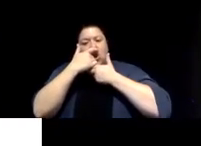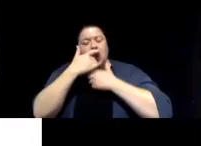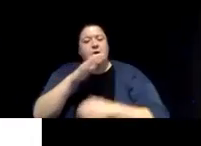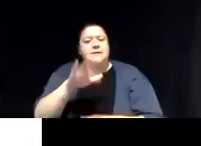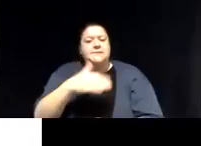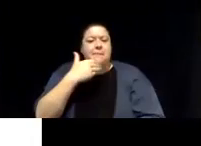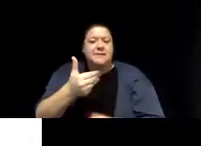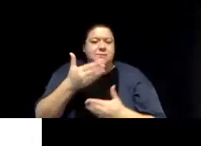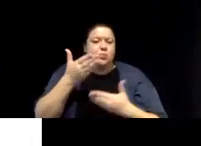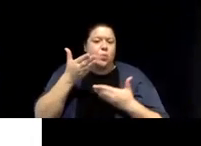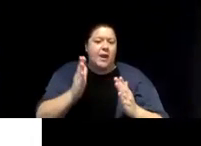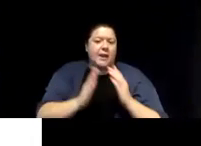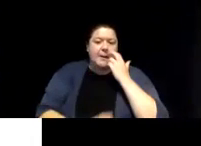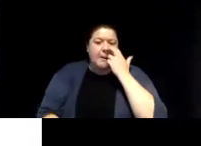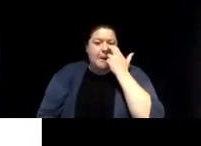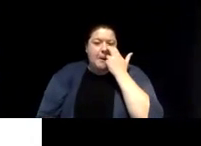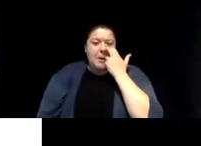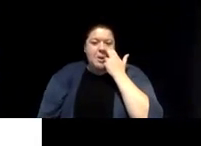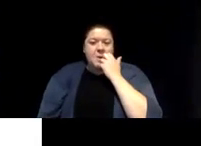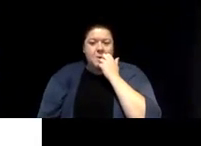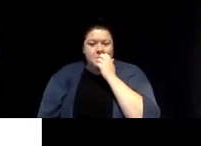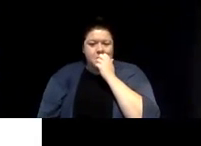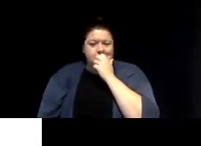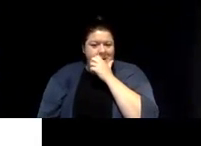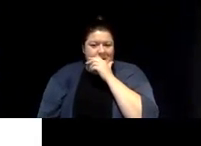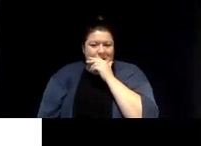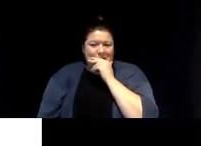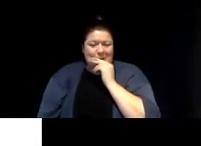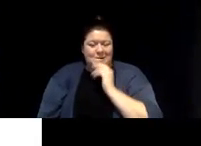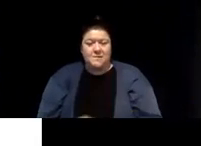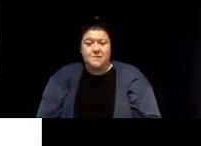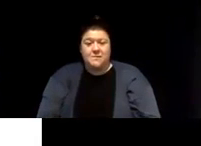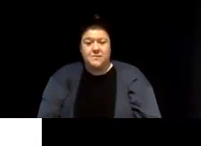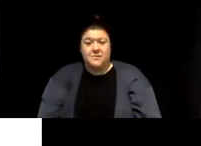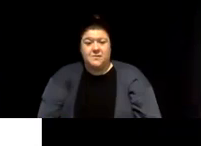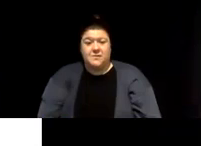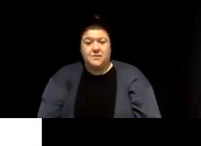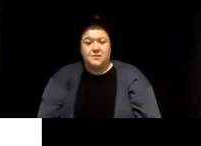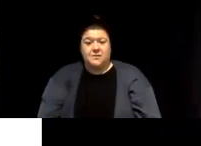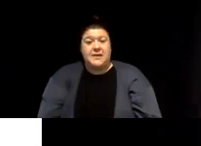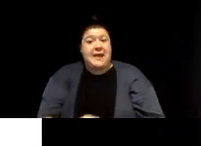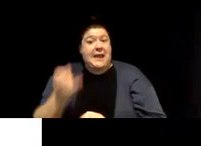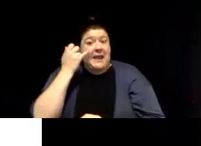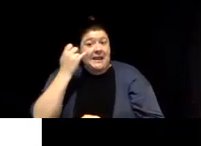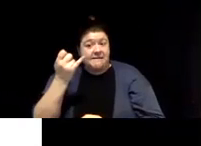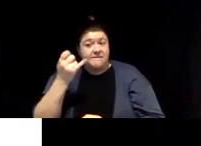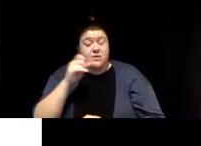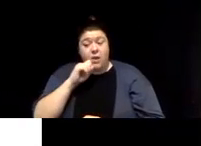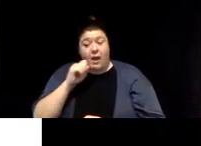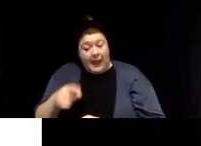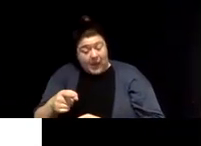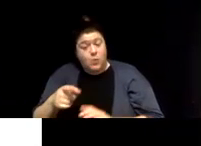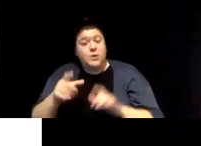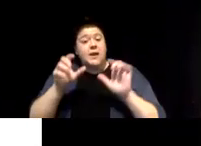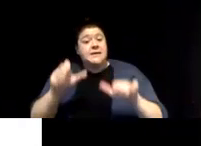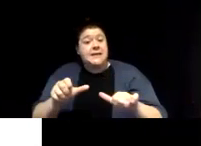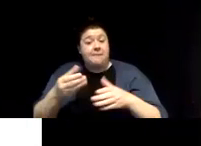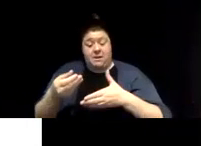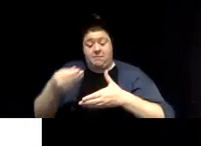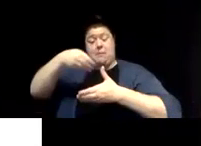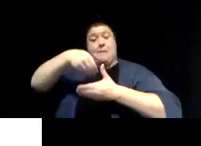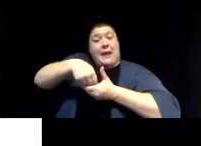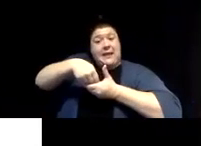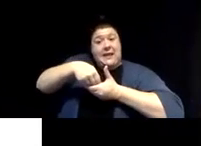sports, you know, things like skateboarding and skiing and all that other fun stuff. But if you knock out a tooth, it can be reimplanted if you